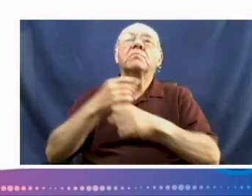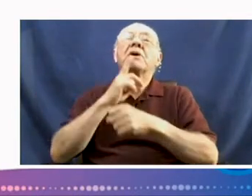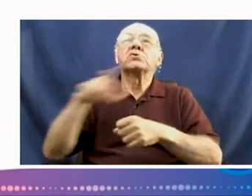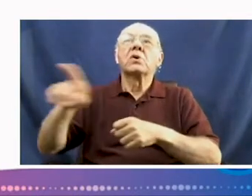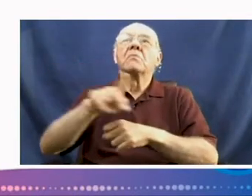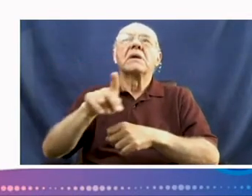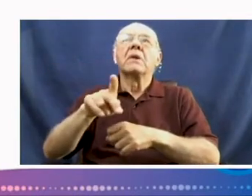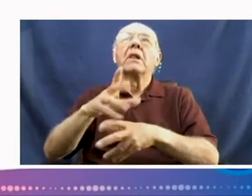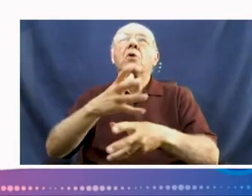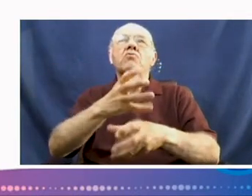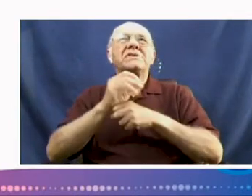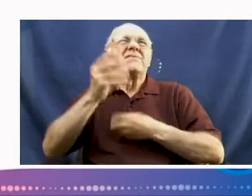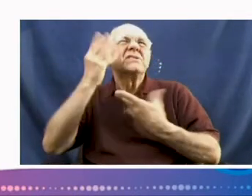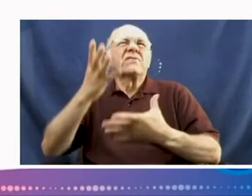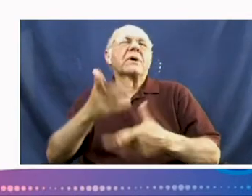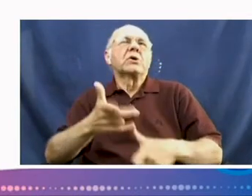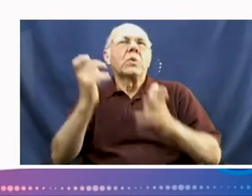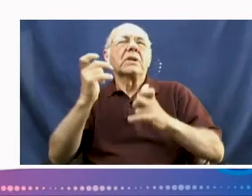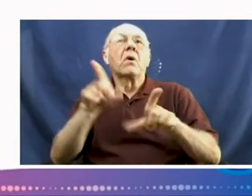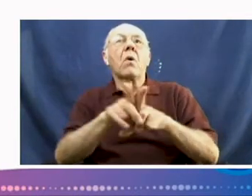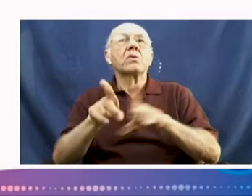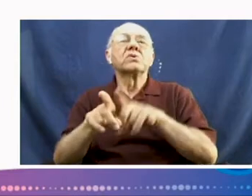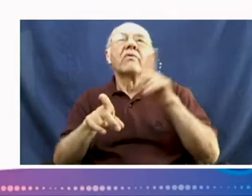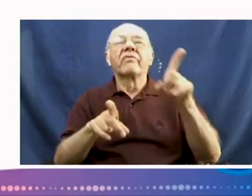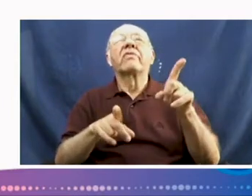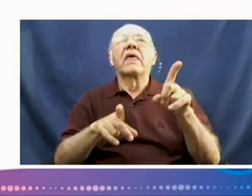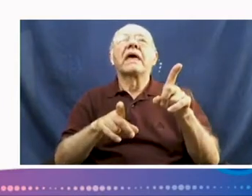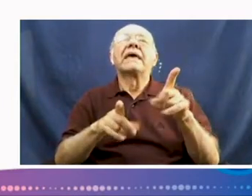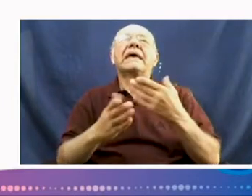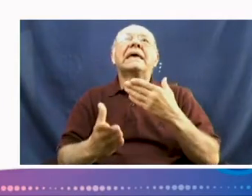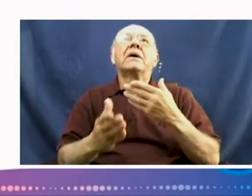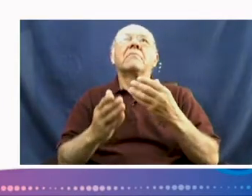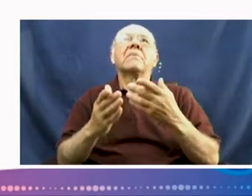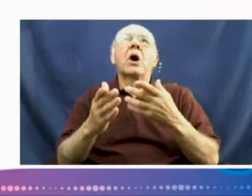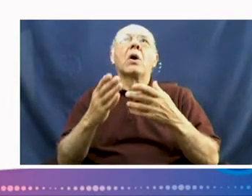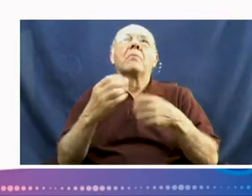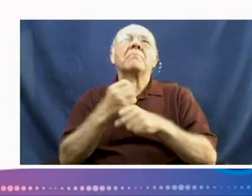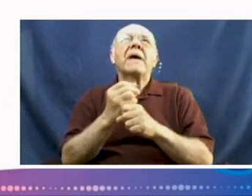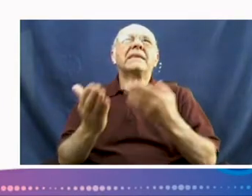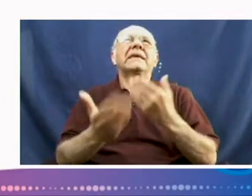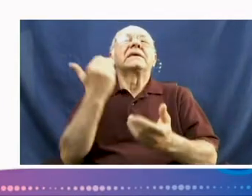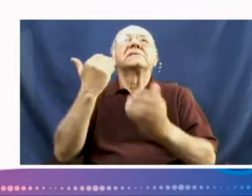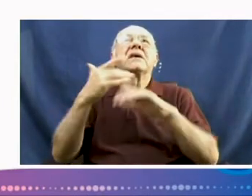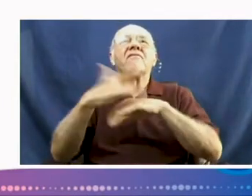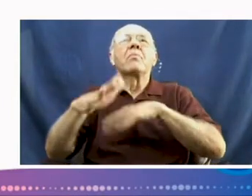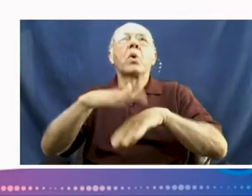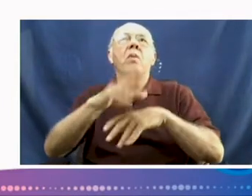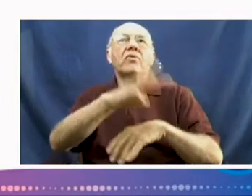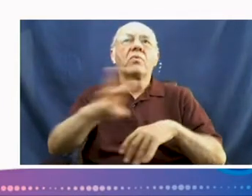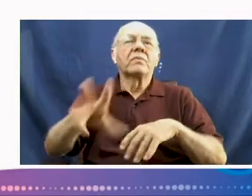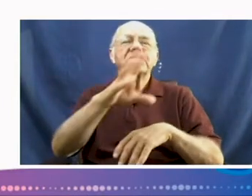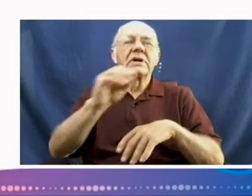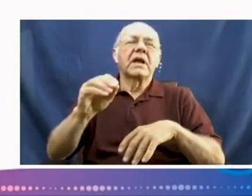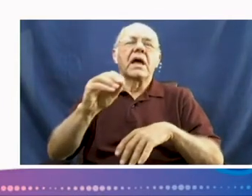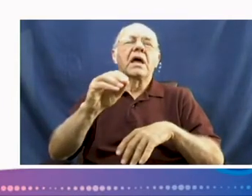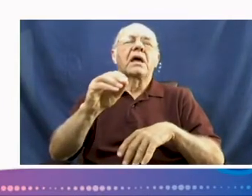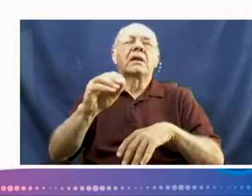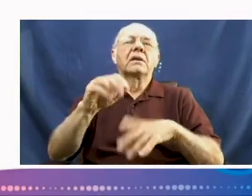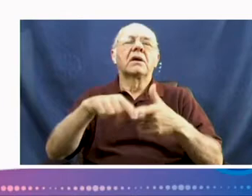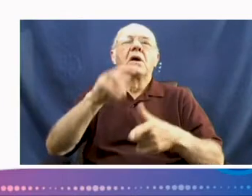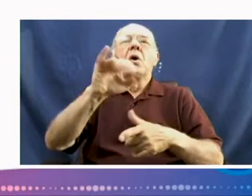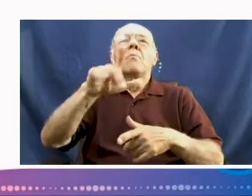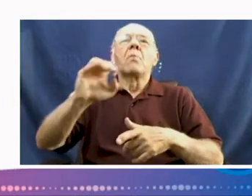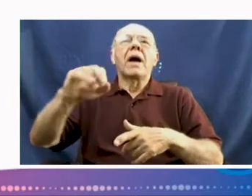quickly. They are also readily and easily available, featured on both our website and our mobile app. We encourage